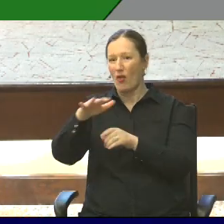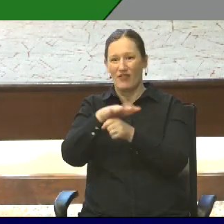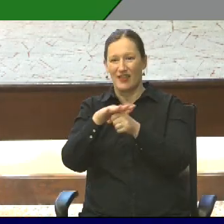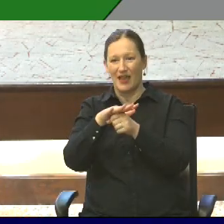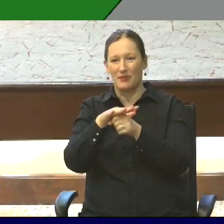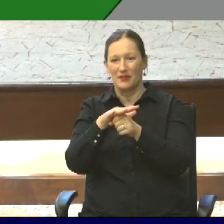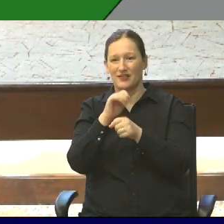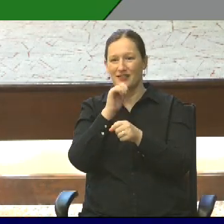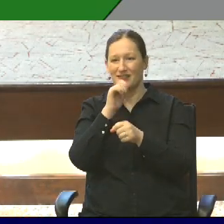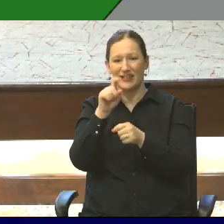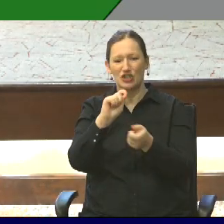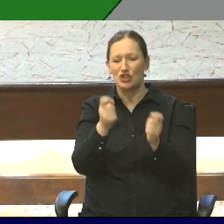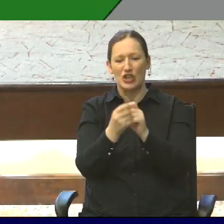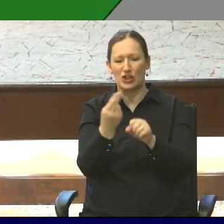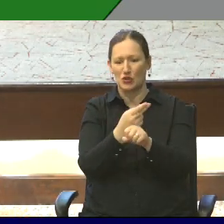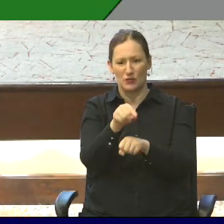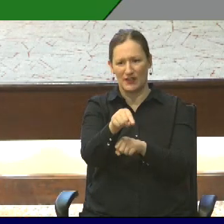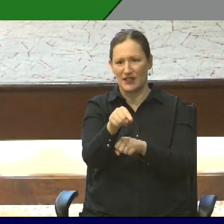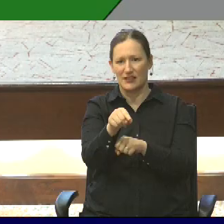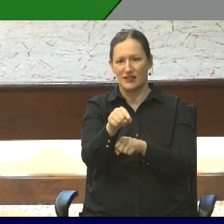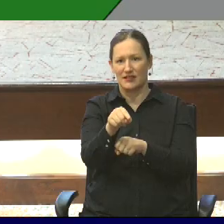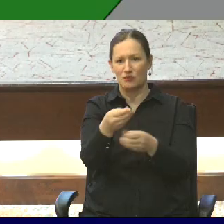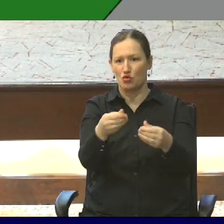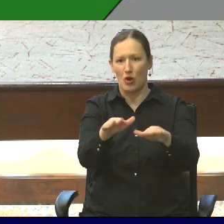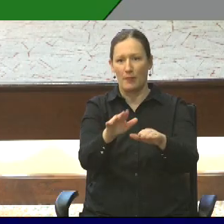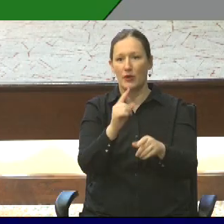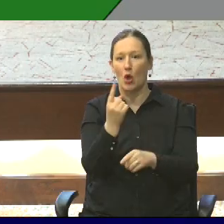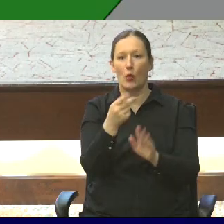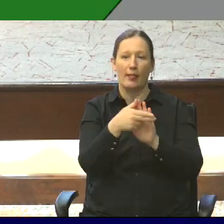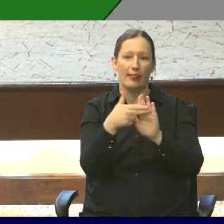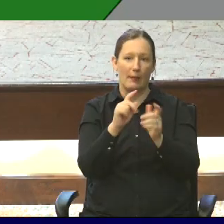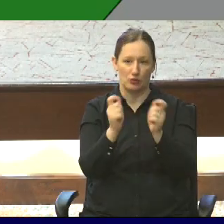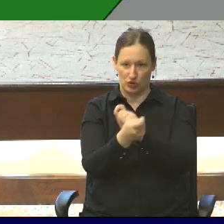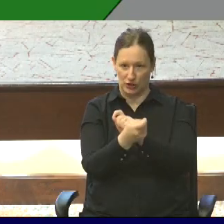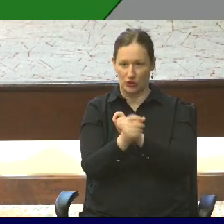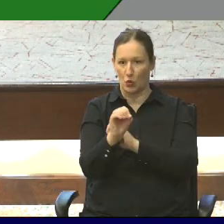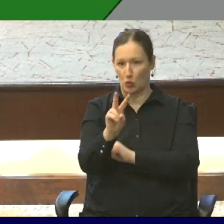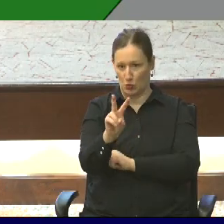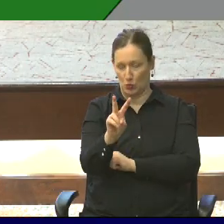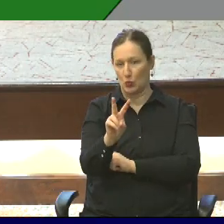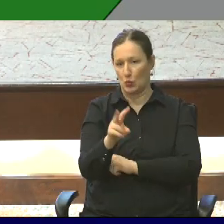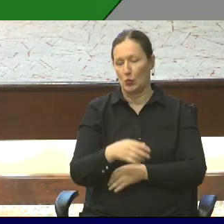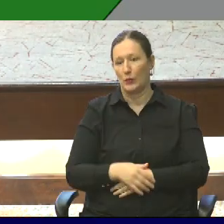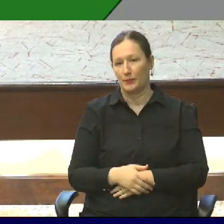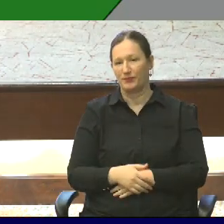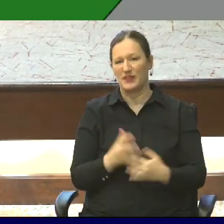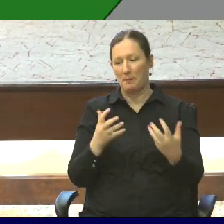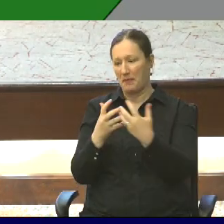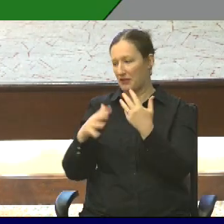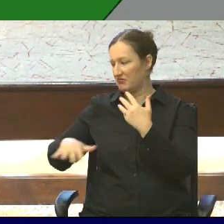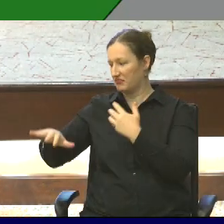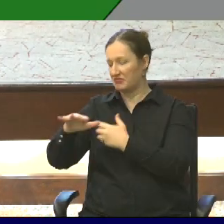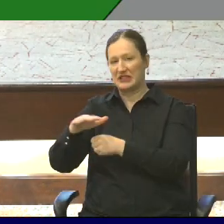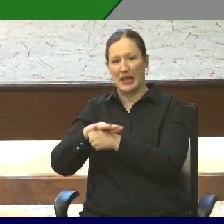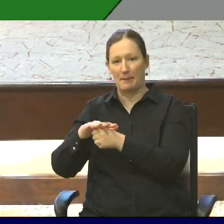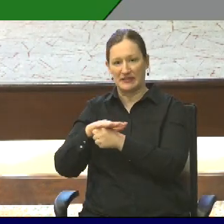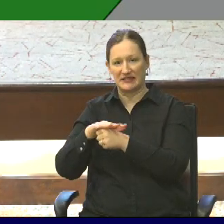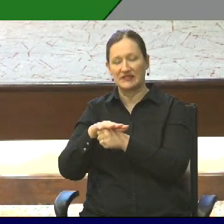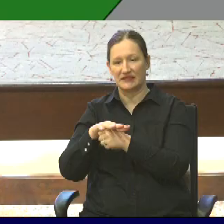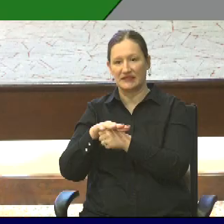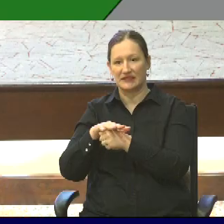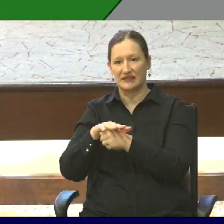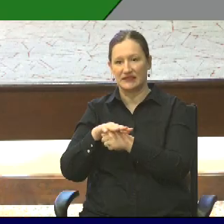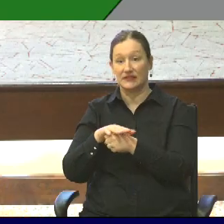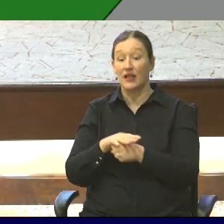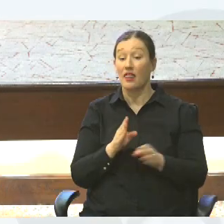change use of the property. That is really just looking to align the zoning with the rest of the campus. And